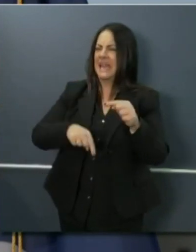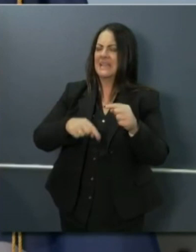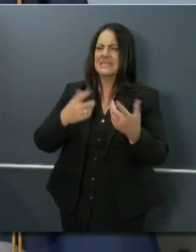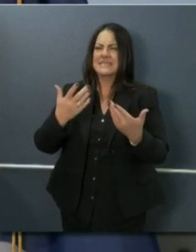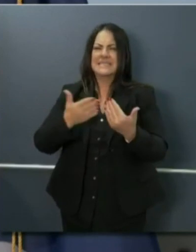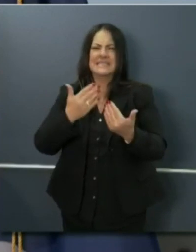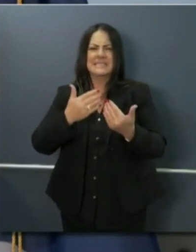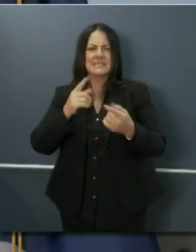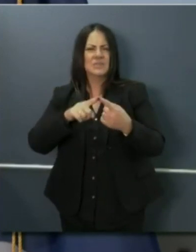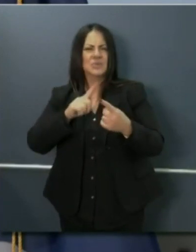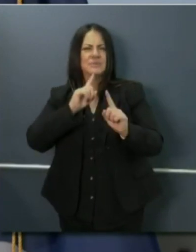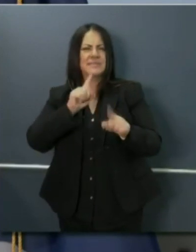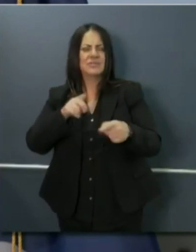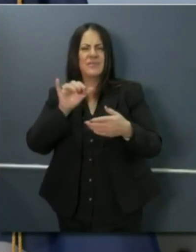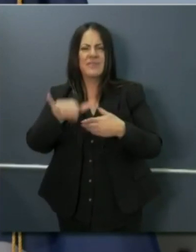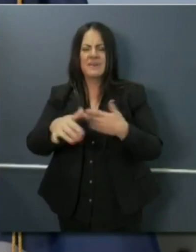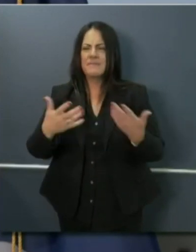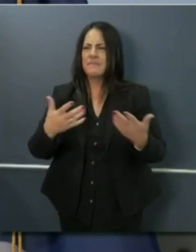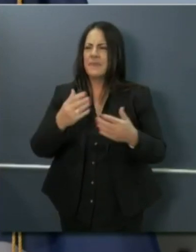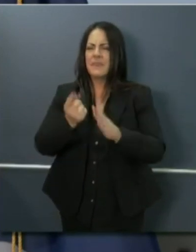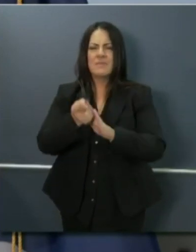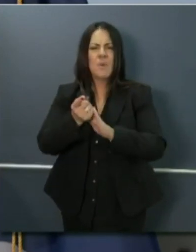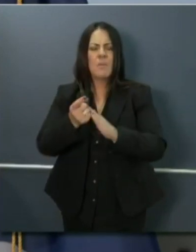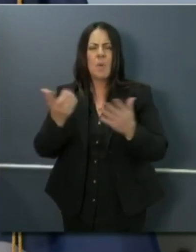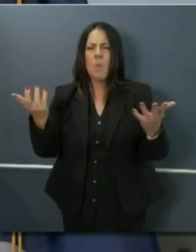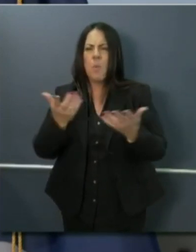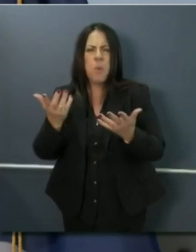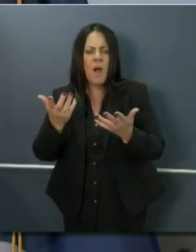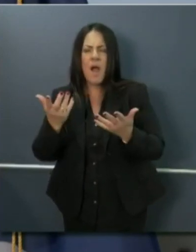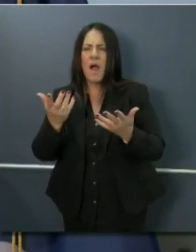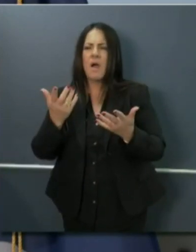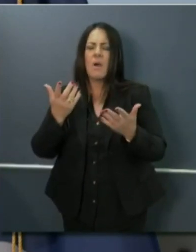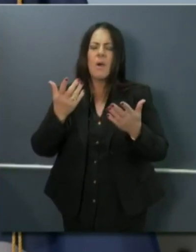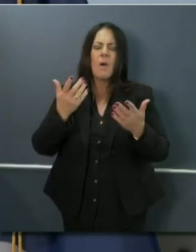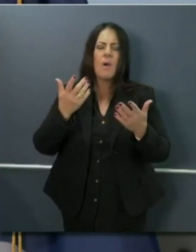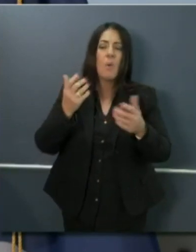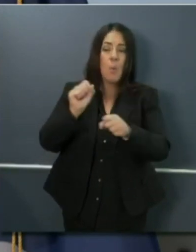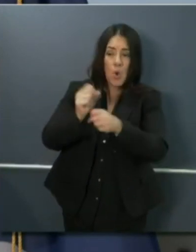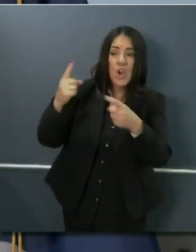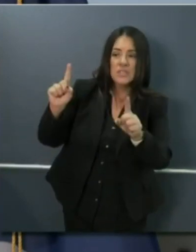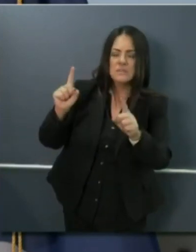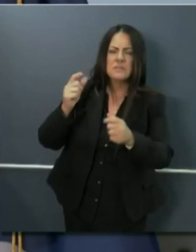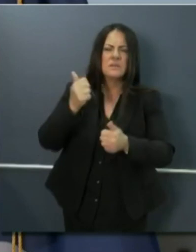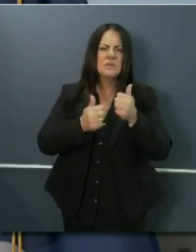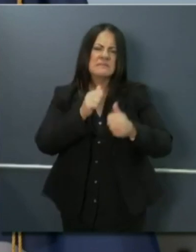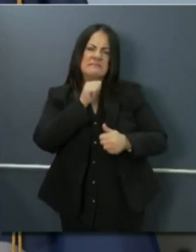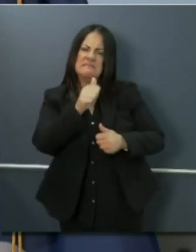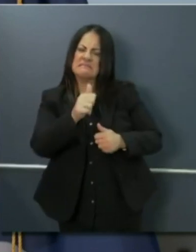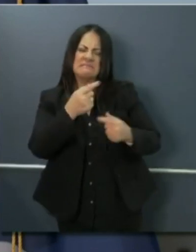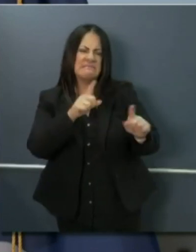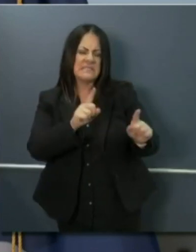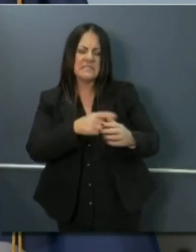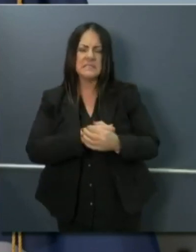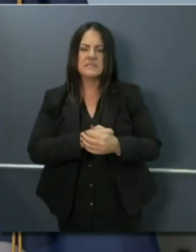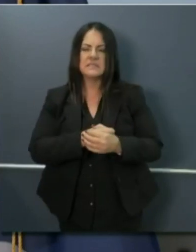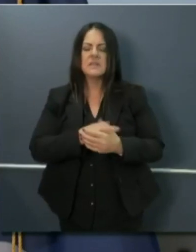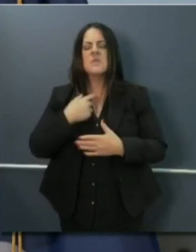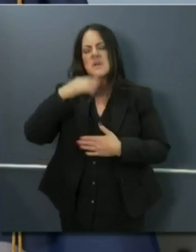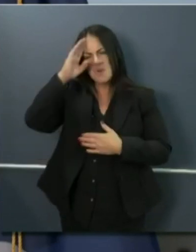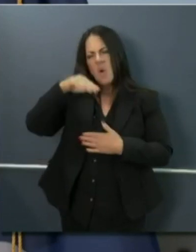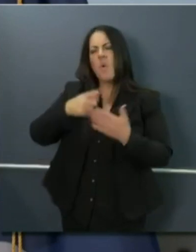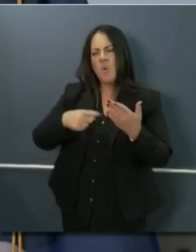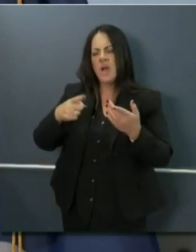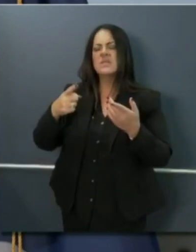a belief at this moment about what has or has not worked, except to say this: we know what does work, and